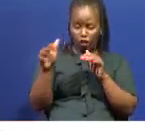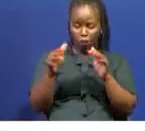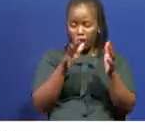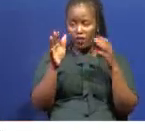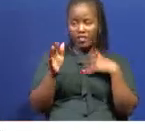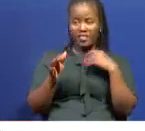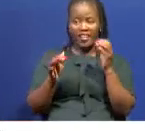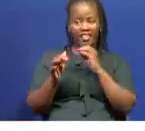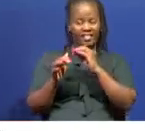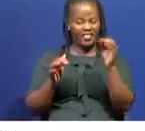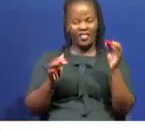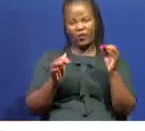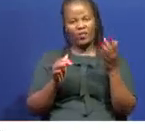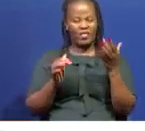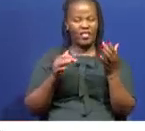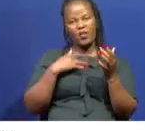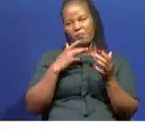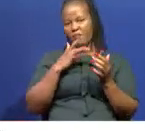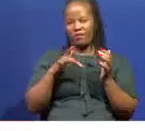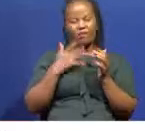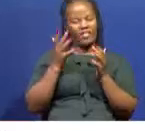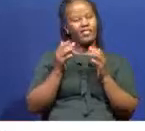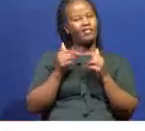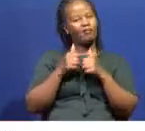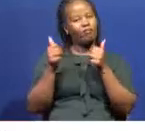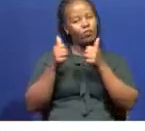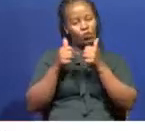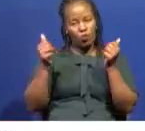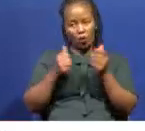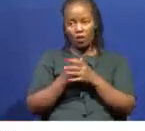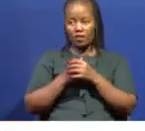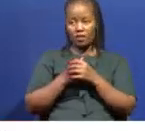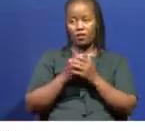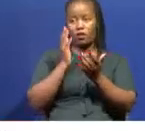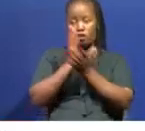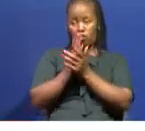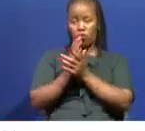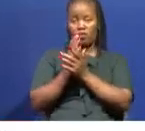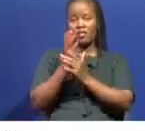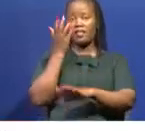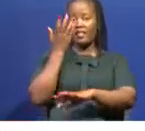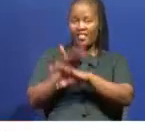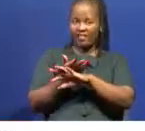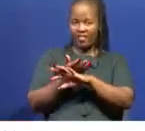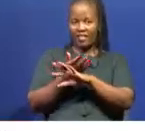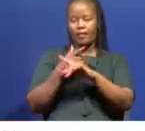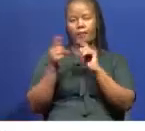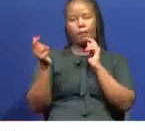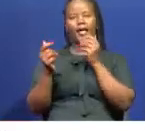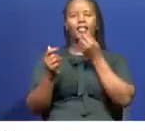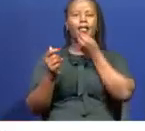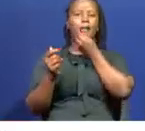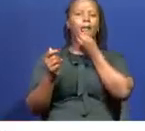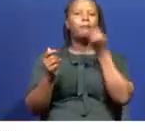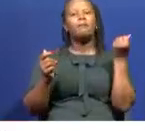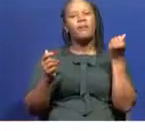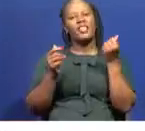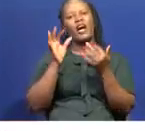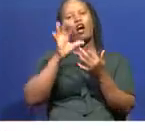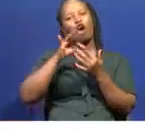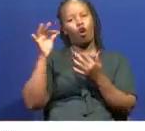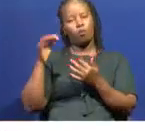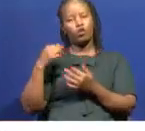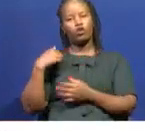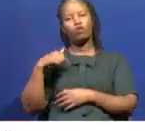to go through the longer route to try and get to the international level. So as much as it's difficult, it's still a much better option